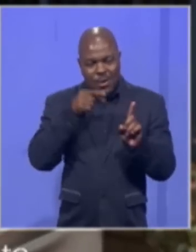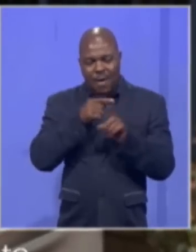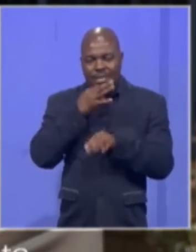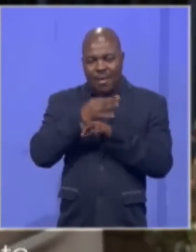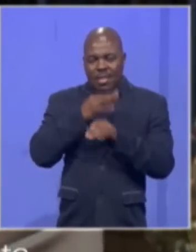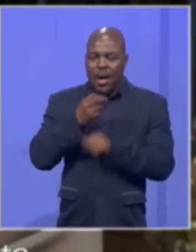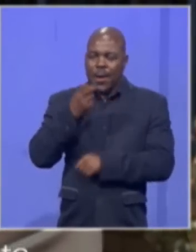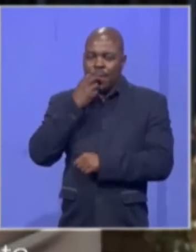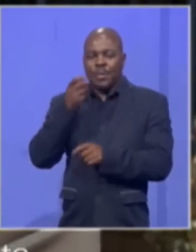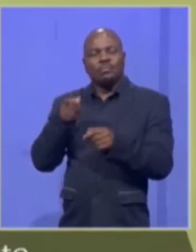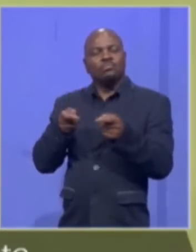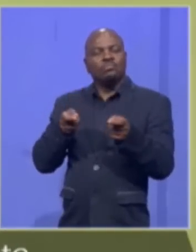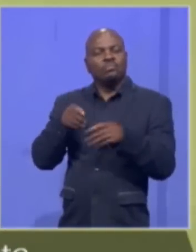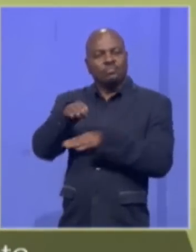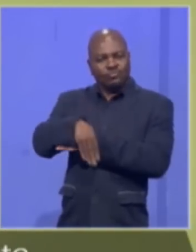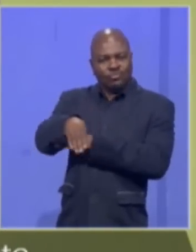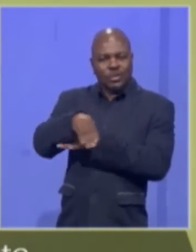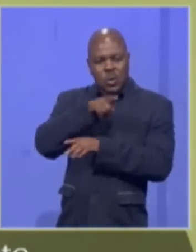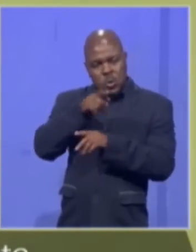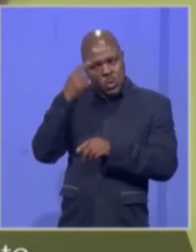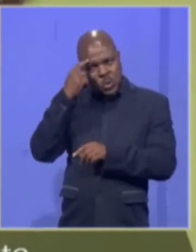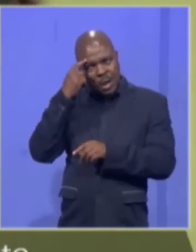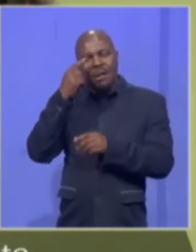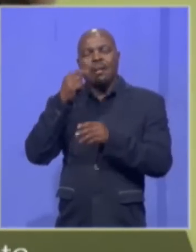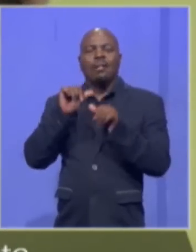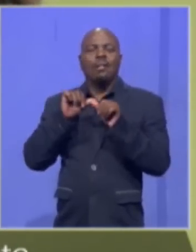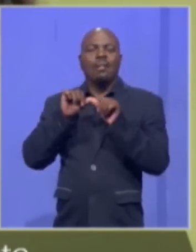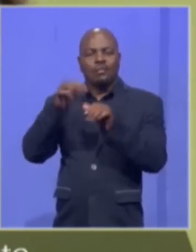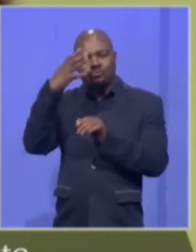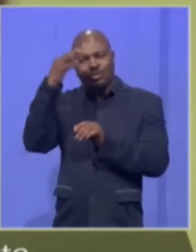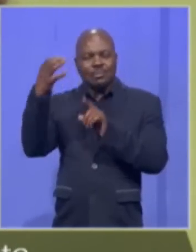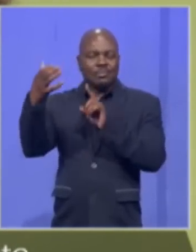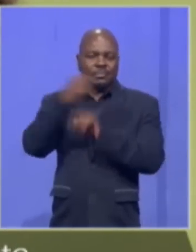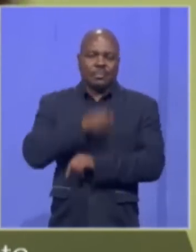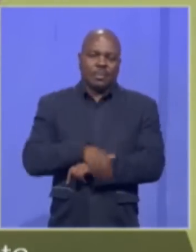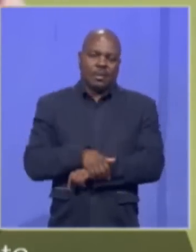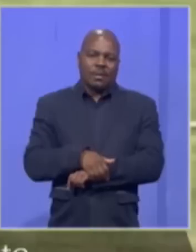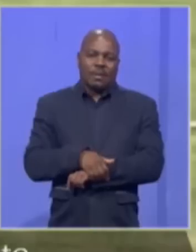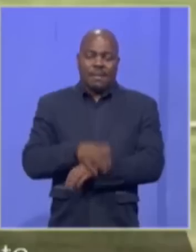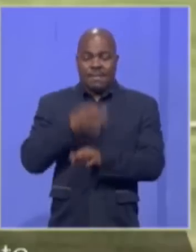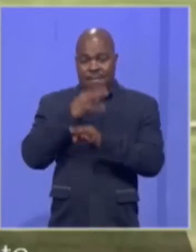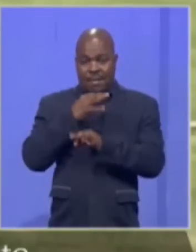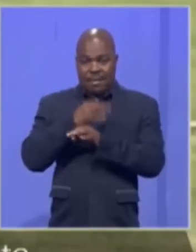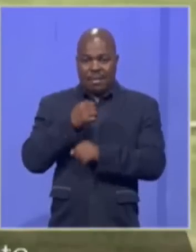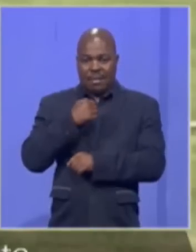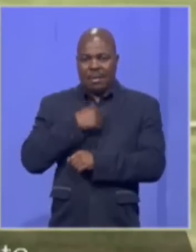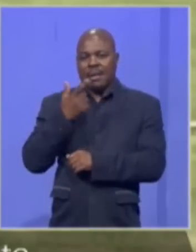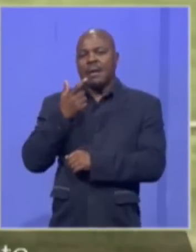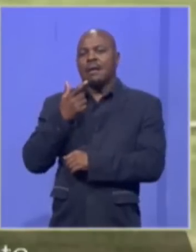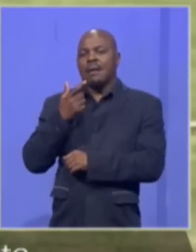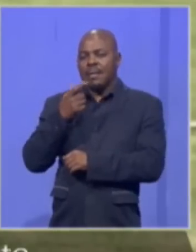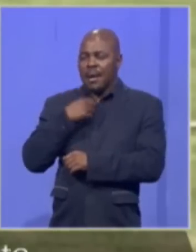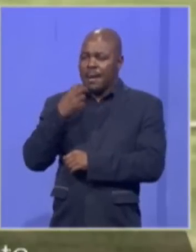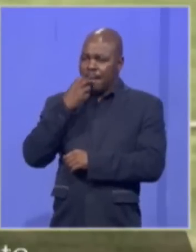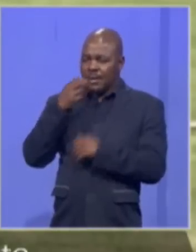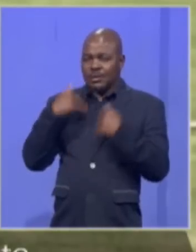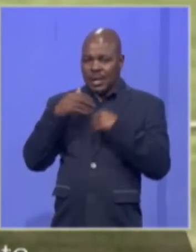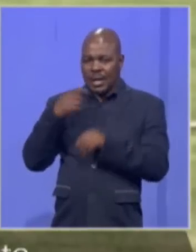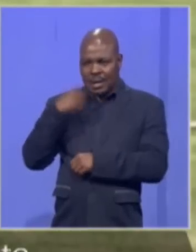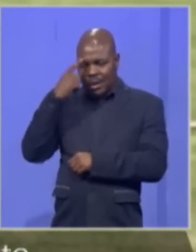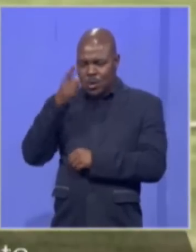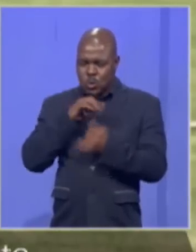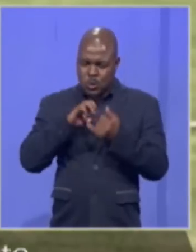cricket hore a tswele pele ka toro ena ya hae. So my father started umpiring a year before me. I think he was the one that really